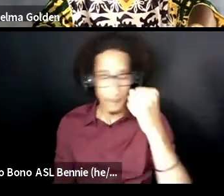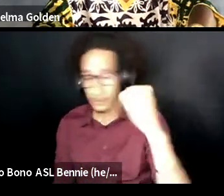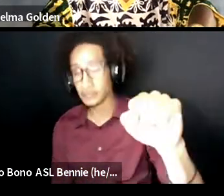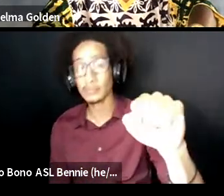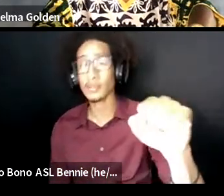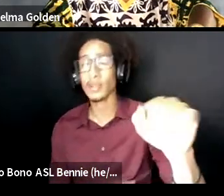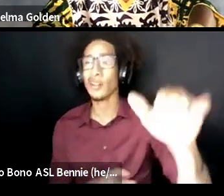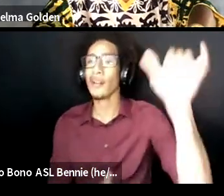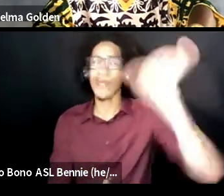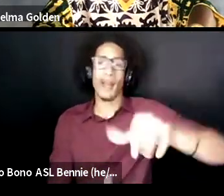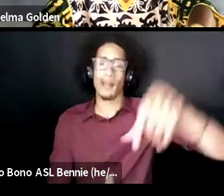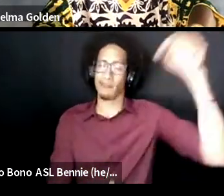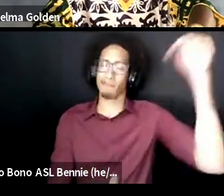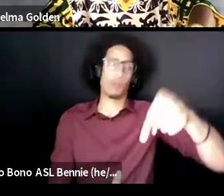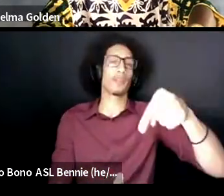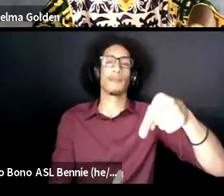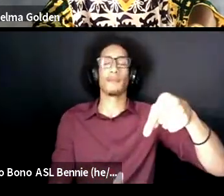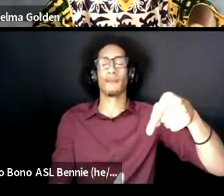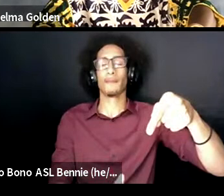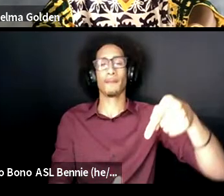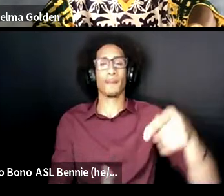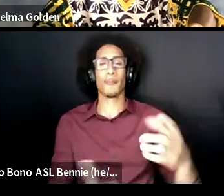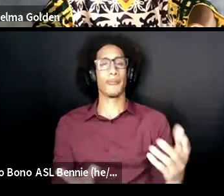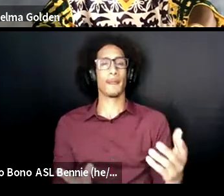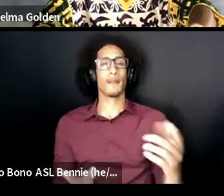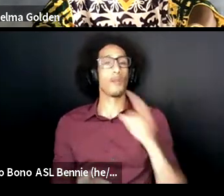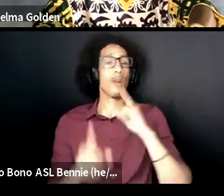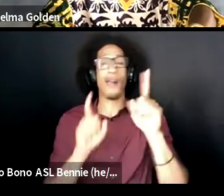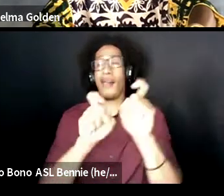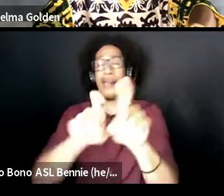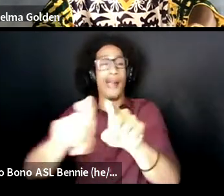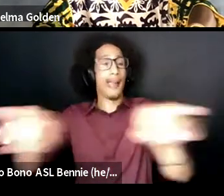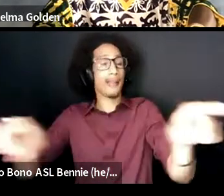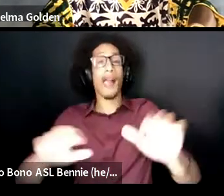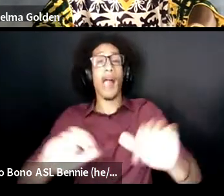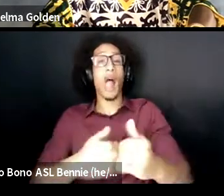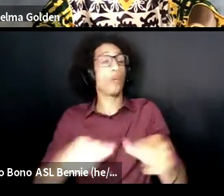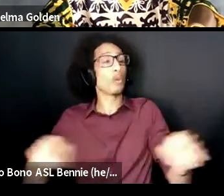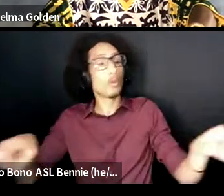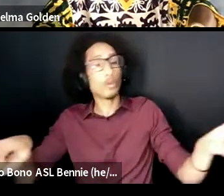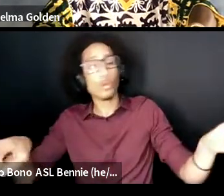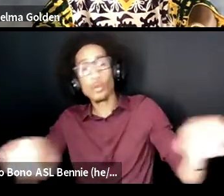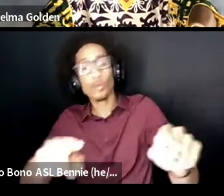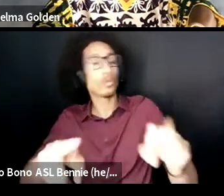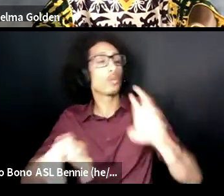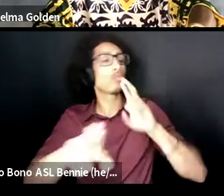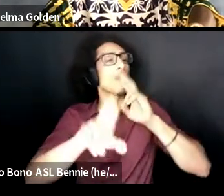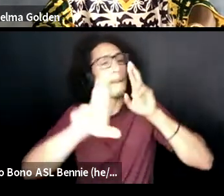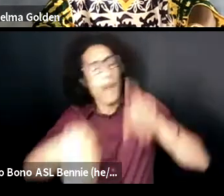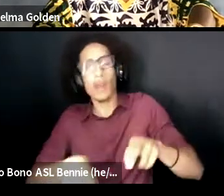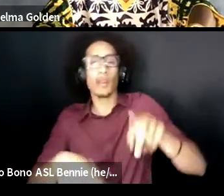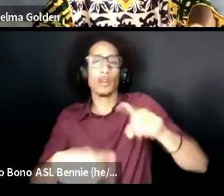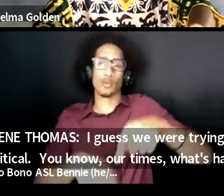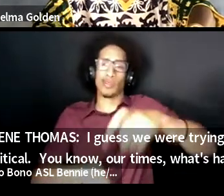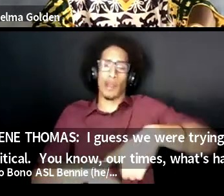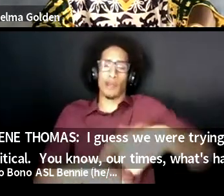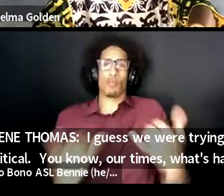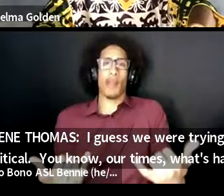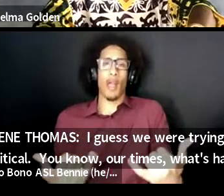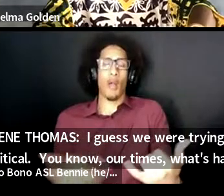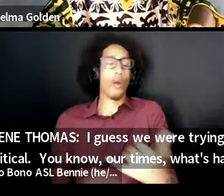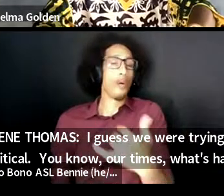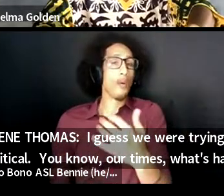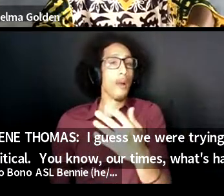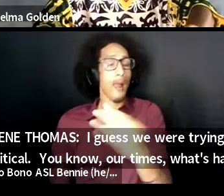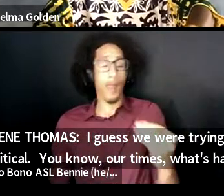just, how are we all responding as artists to our current time? Mm-hmm. And the urgency that